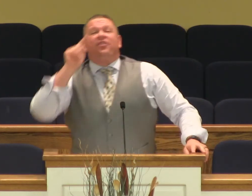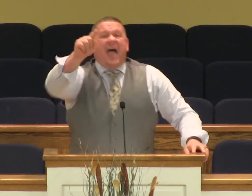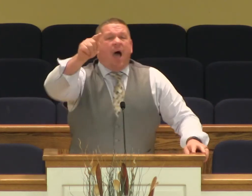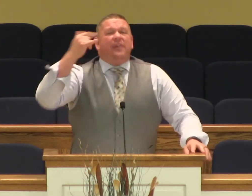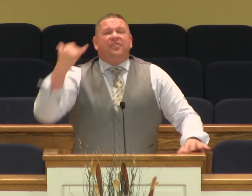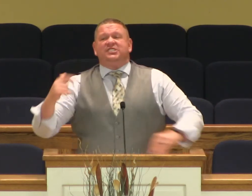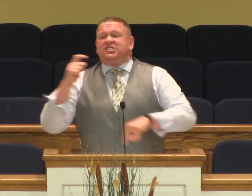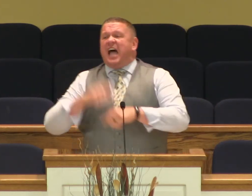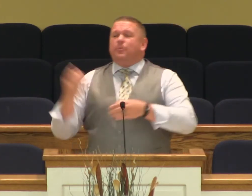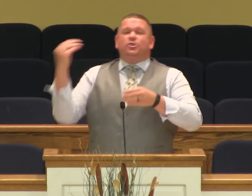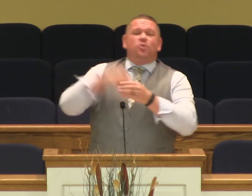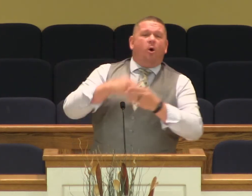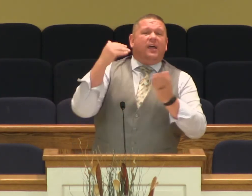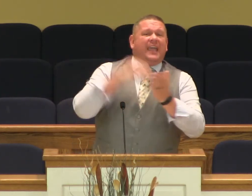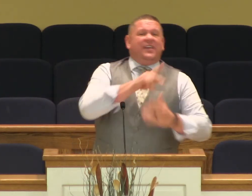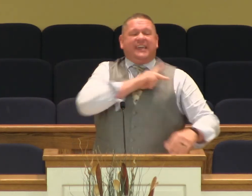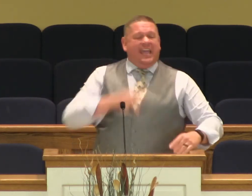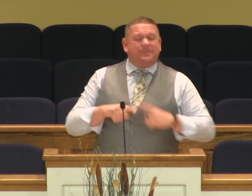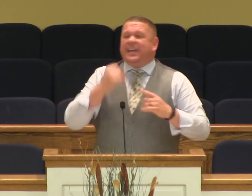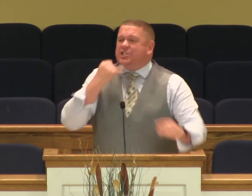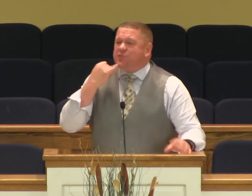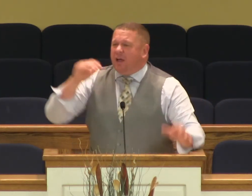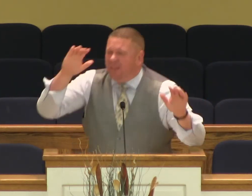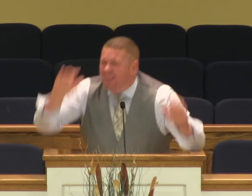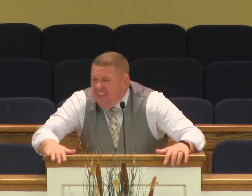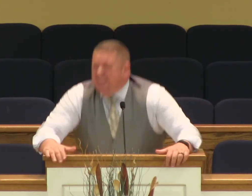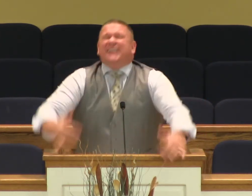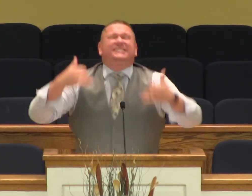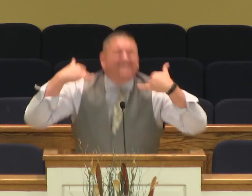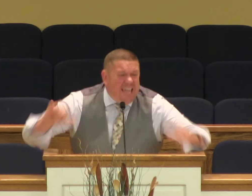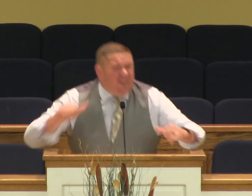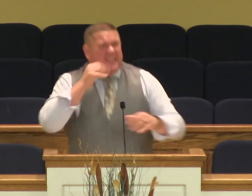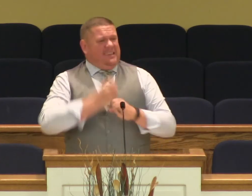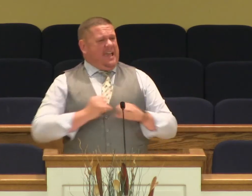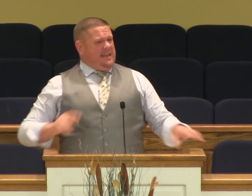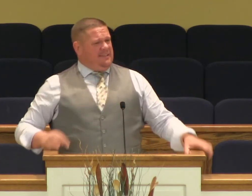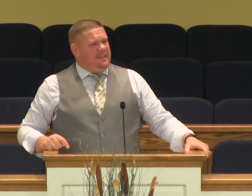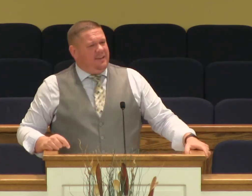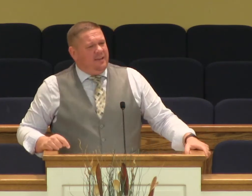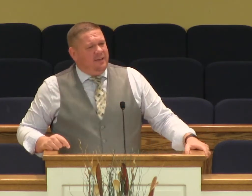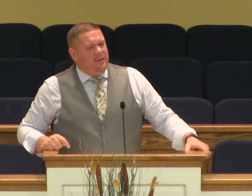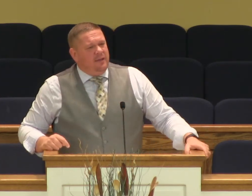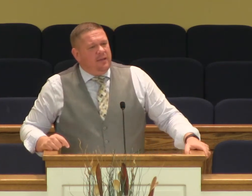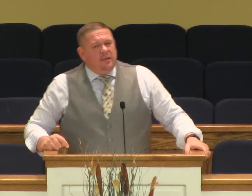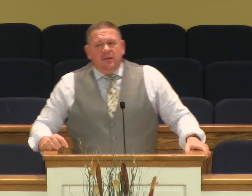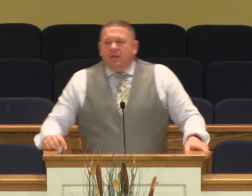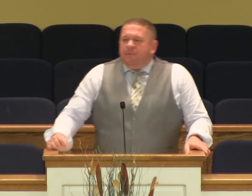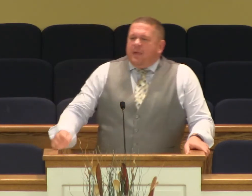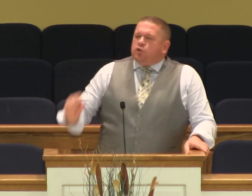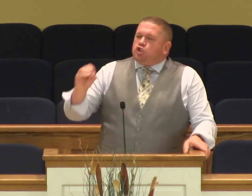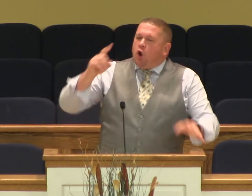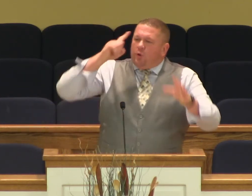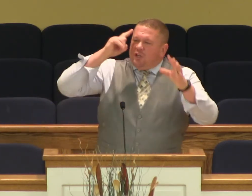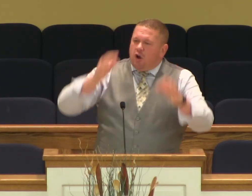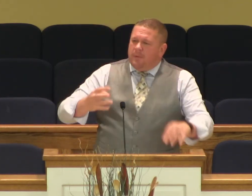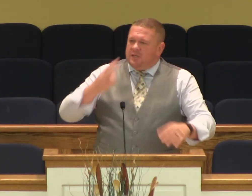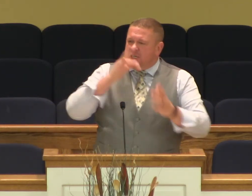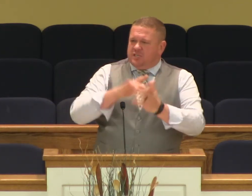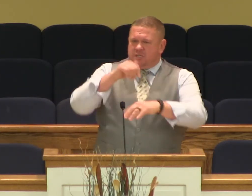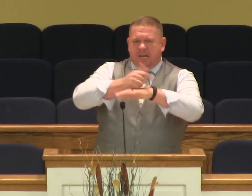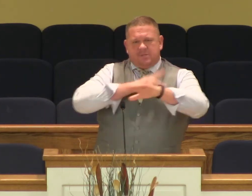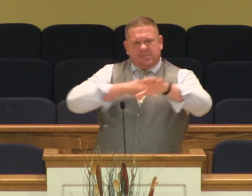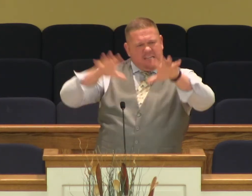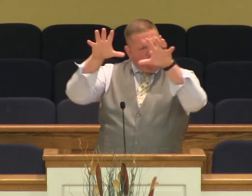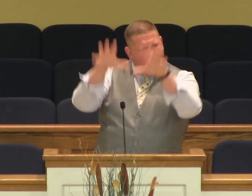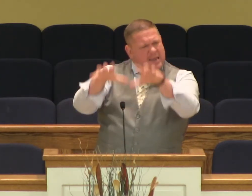wilt thou at this time restore again the kingdom to Israel? They still didn't get it. They were so determined to see